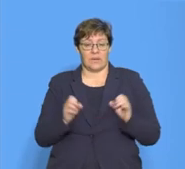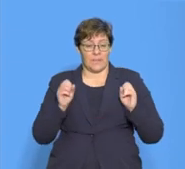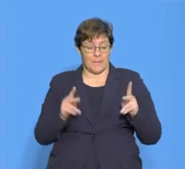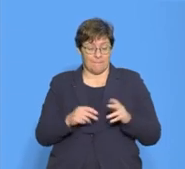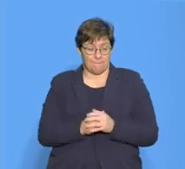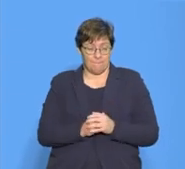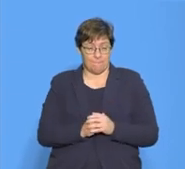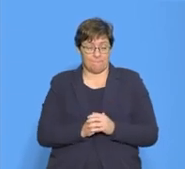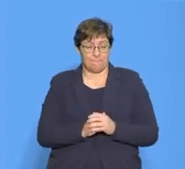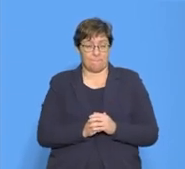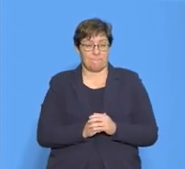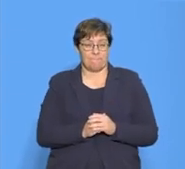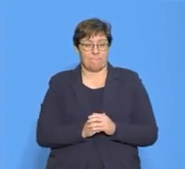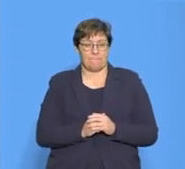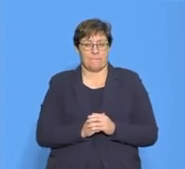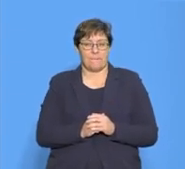middle. Okay.